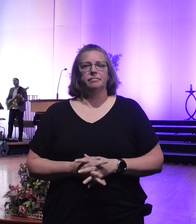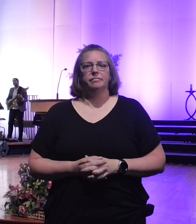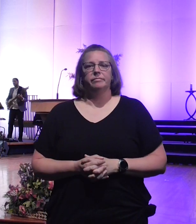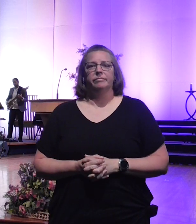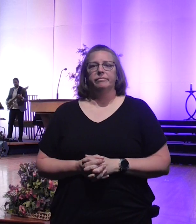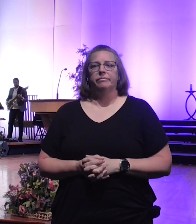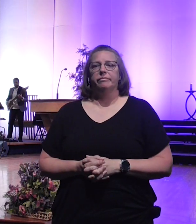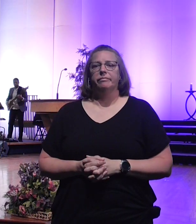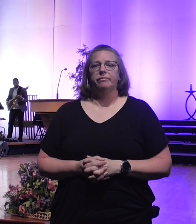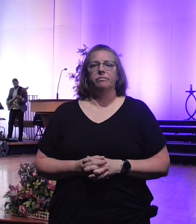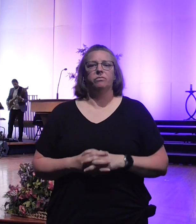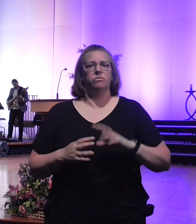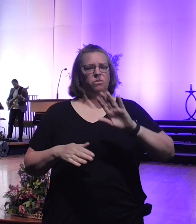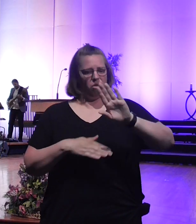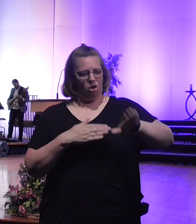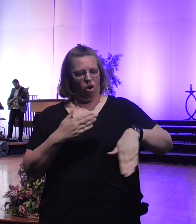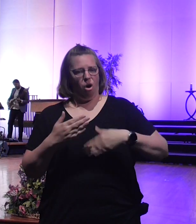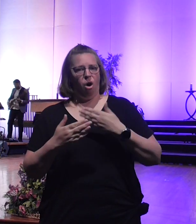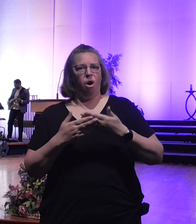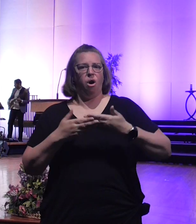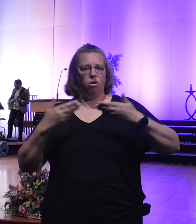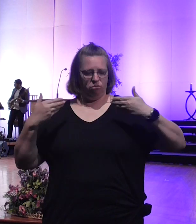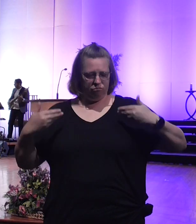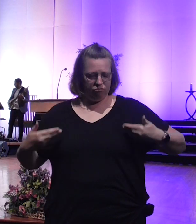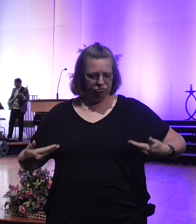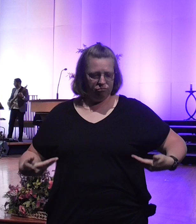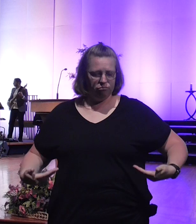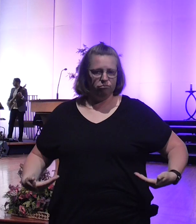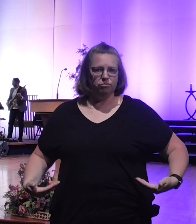All that I am,